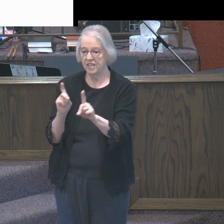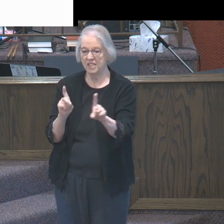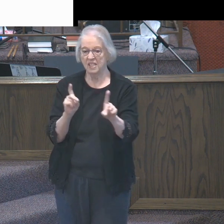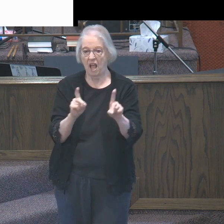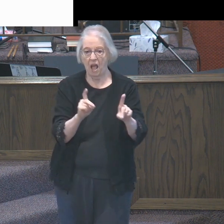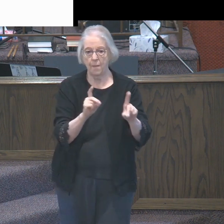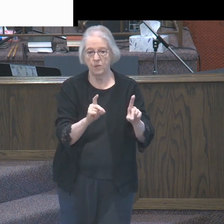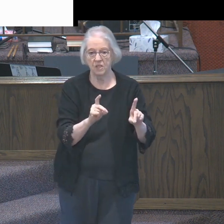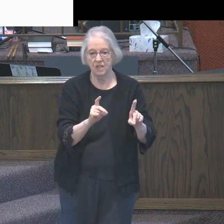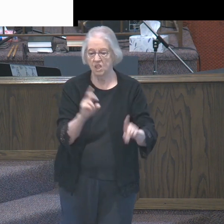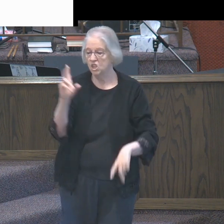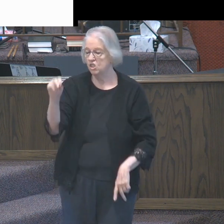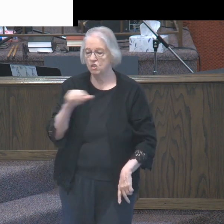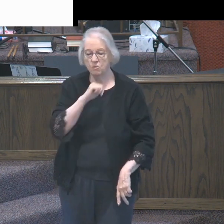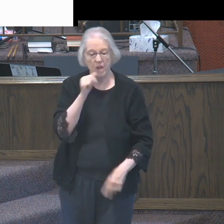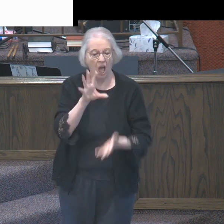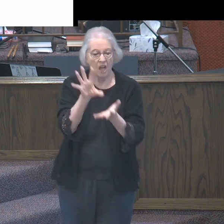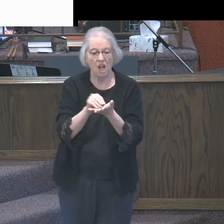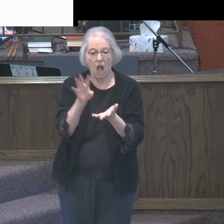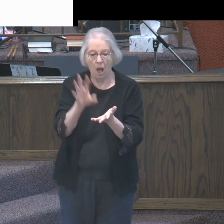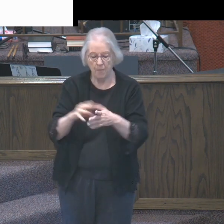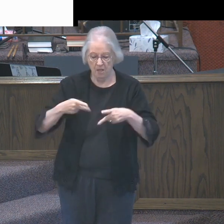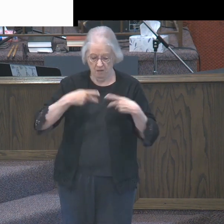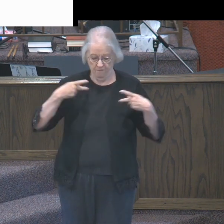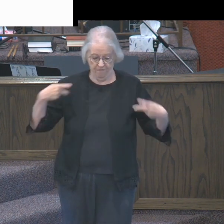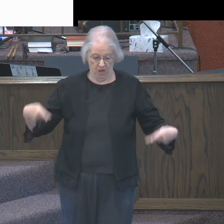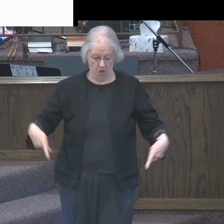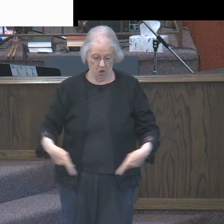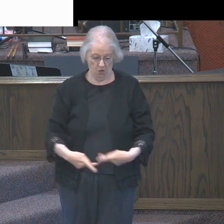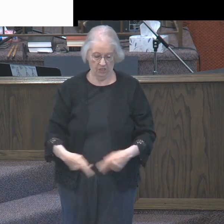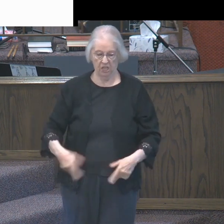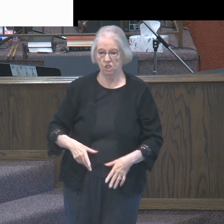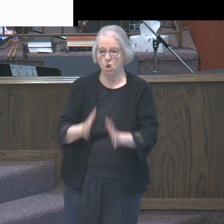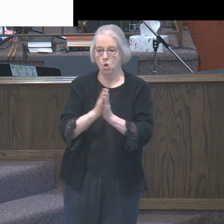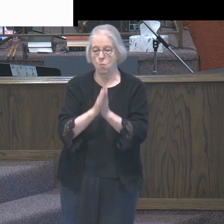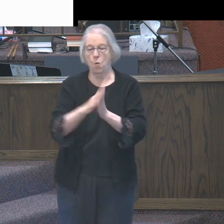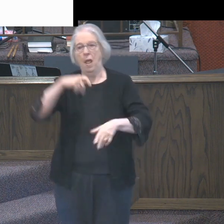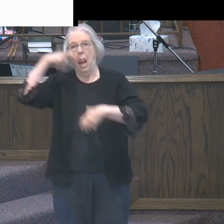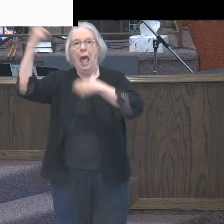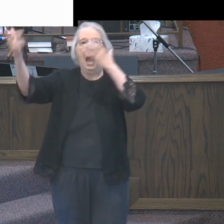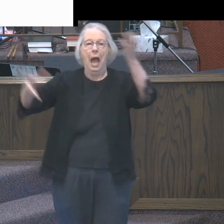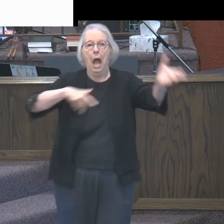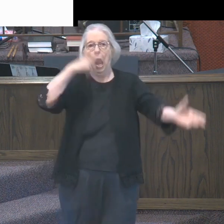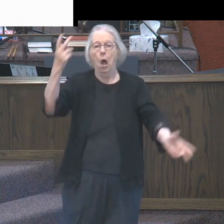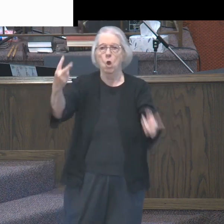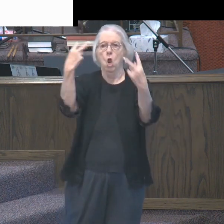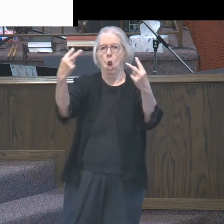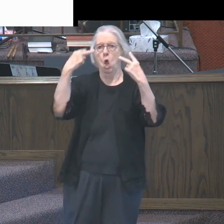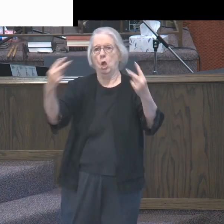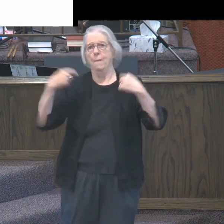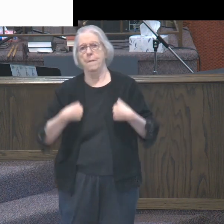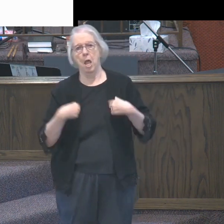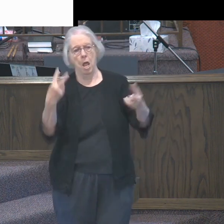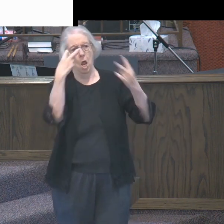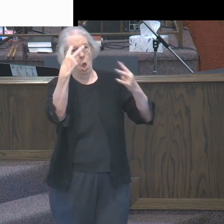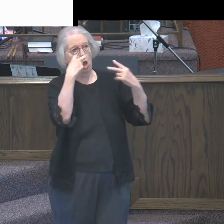for your Father knows the things you have need of before you ask him. What does that say about